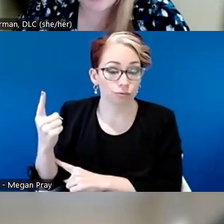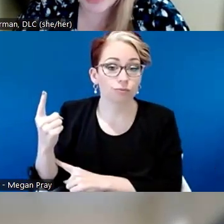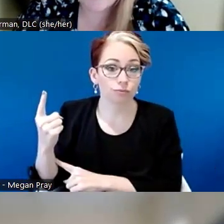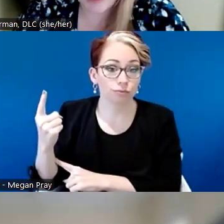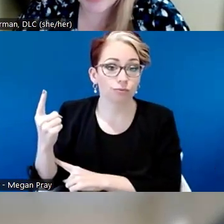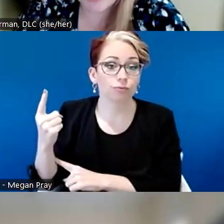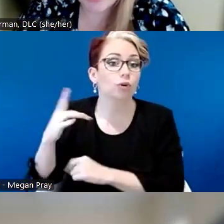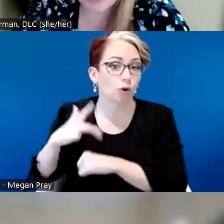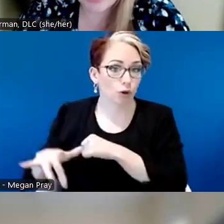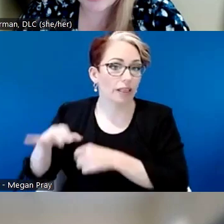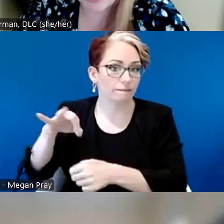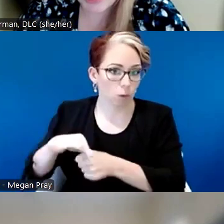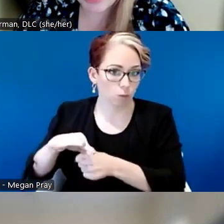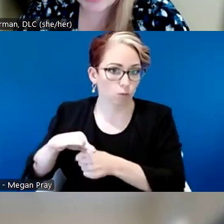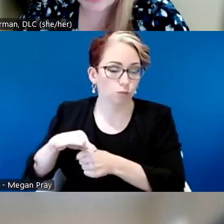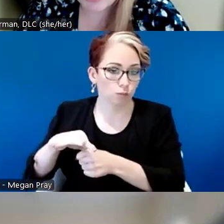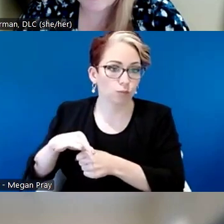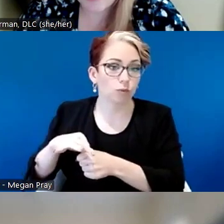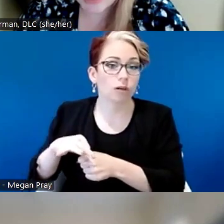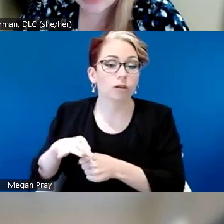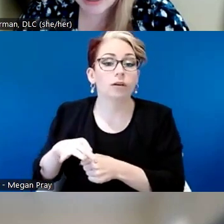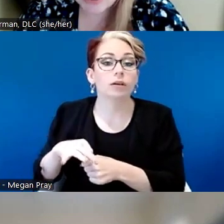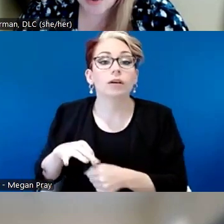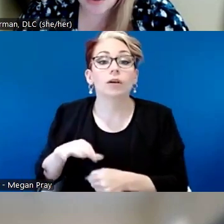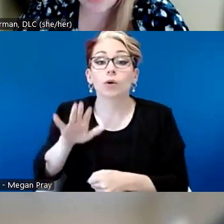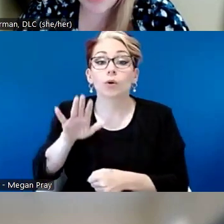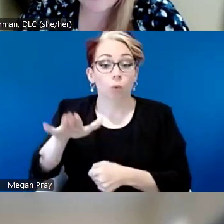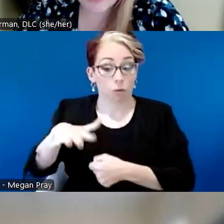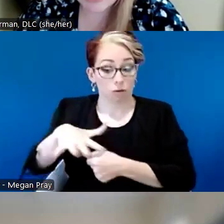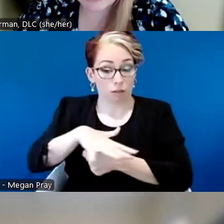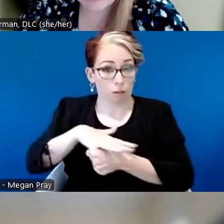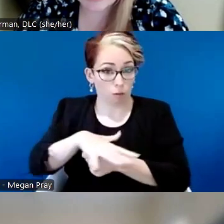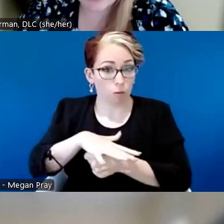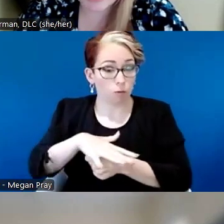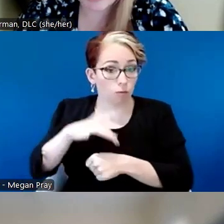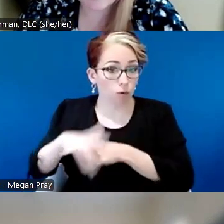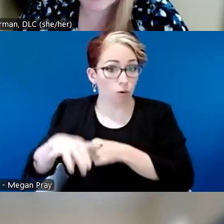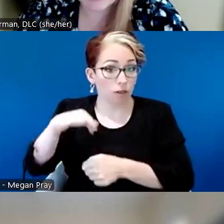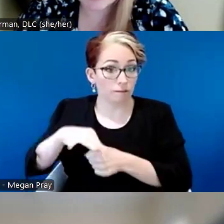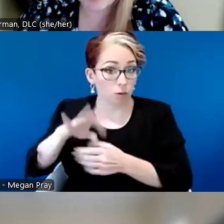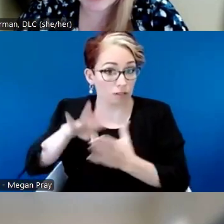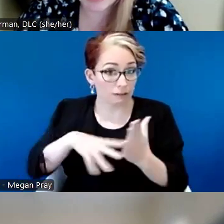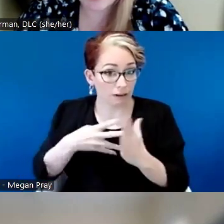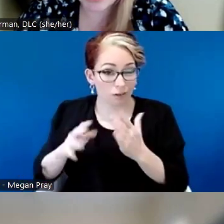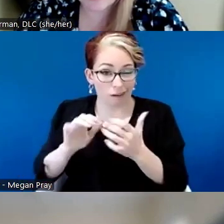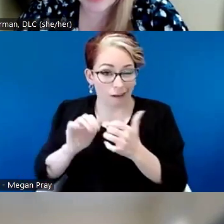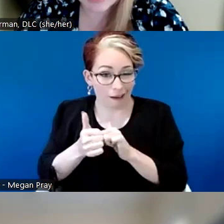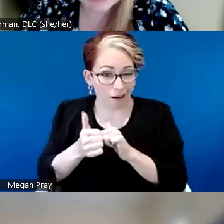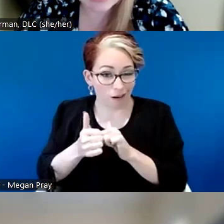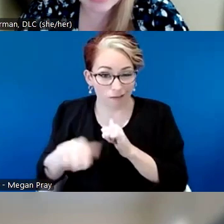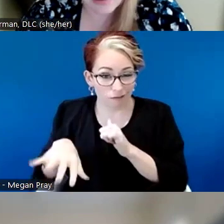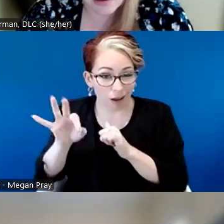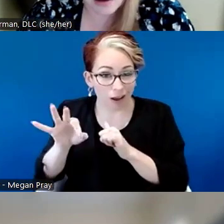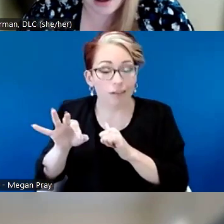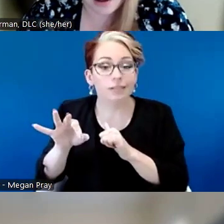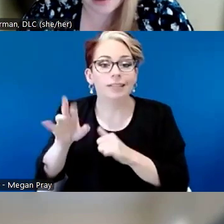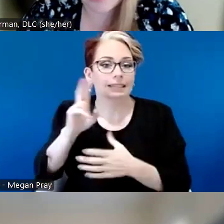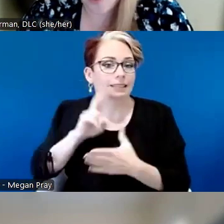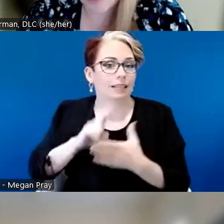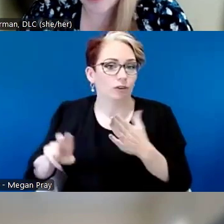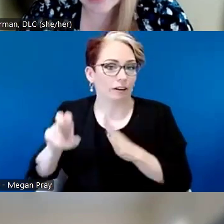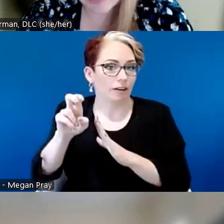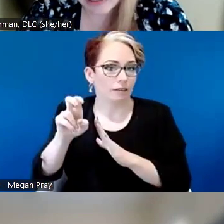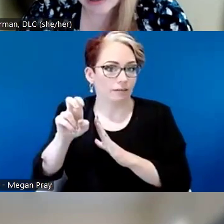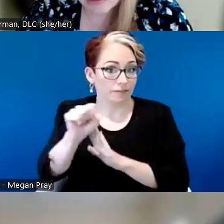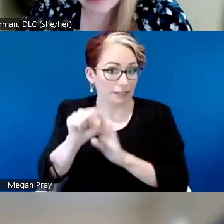And you can find your community's early voting schedule by visiting the Secretary of State's website, which I've linked,